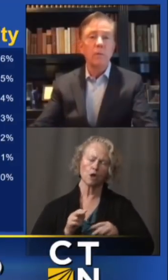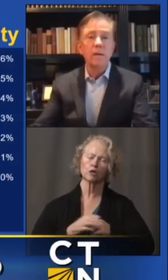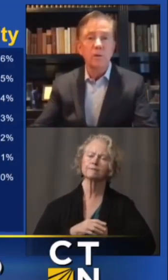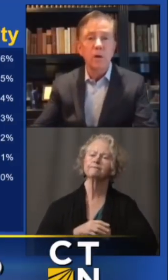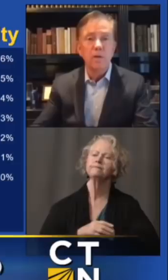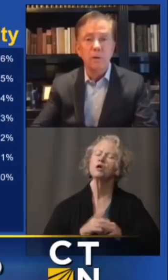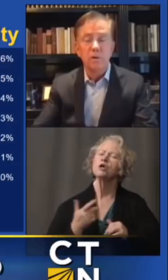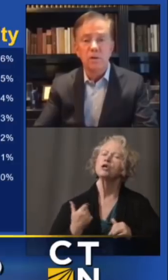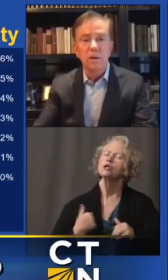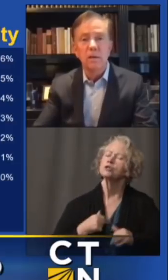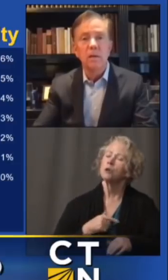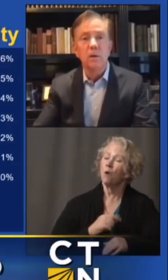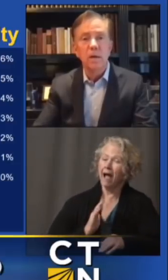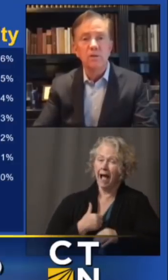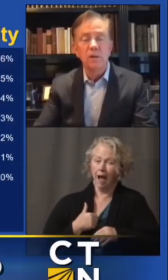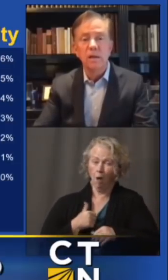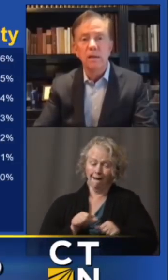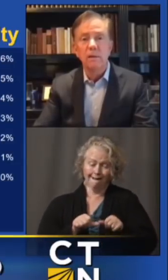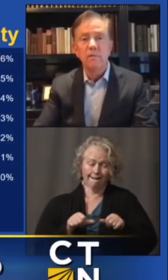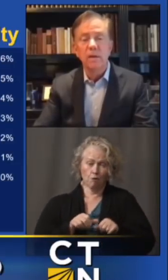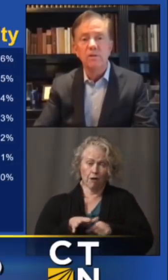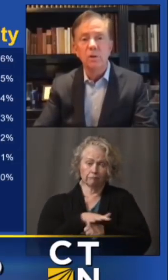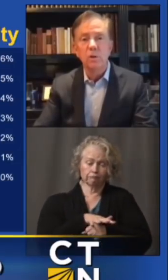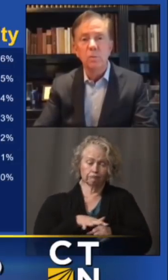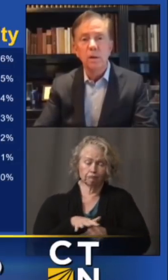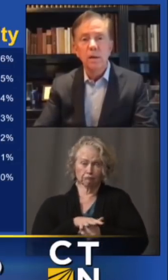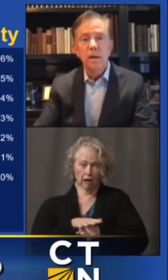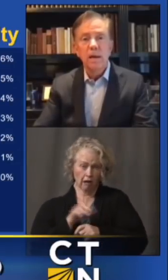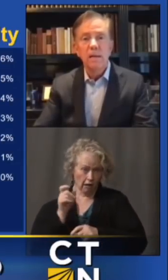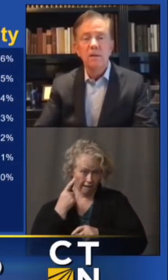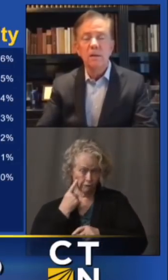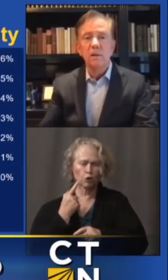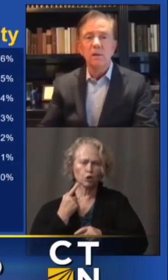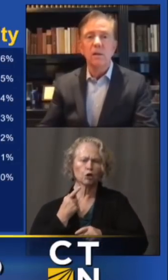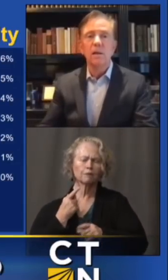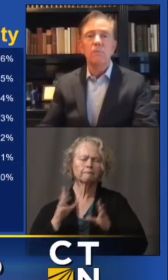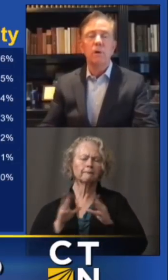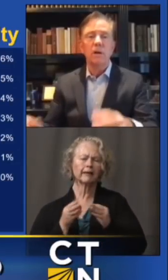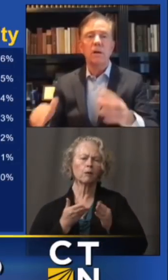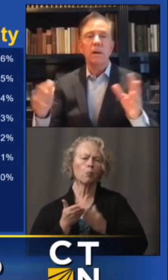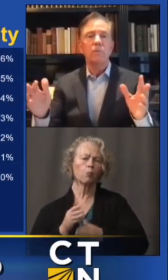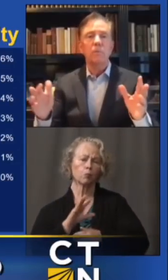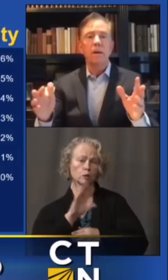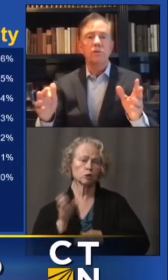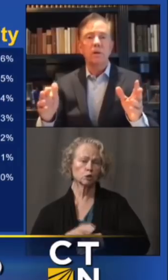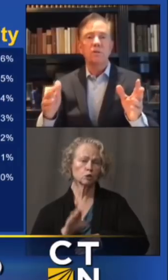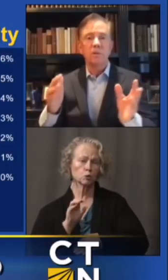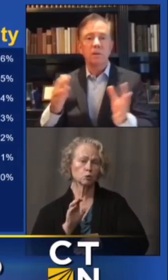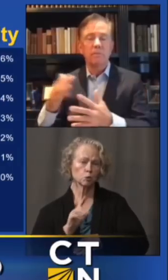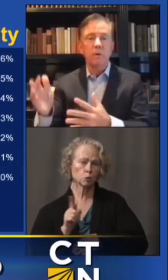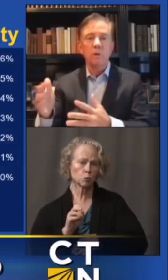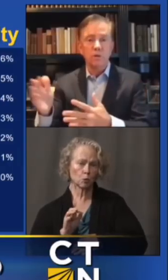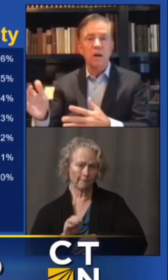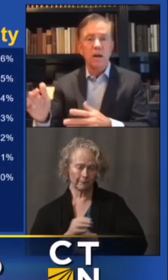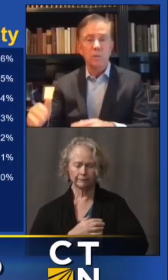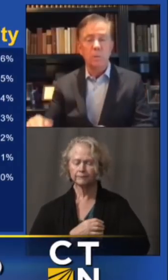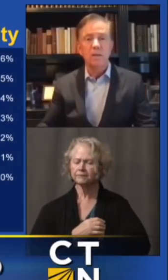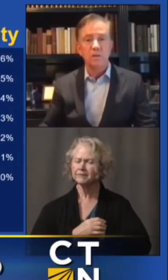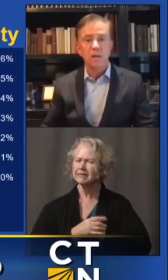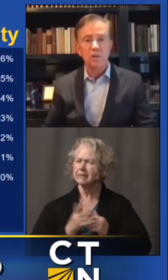our regional governors, yesterday via Zoom. And clearly, we're going to come out with metrics that focus